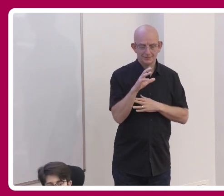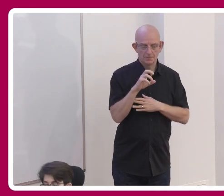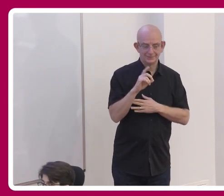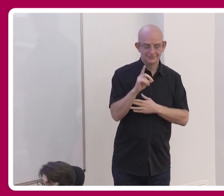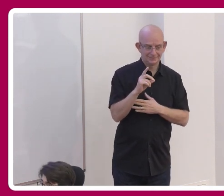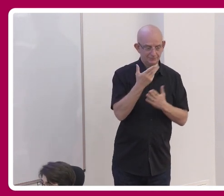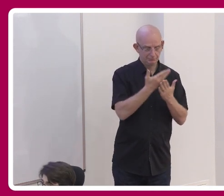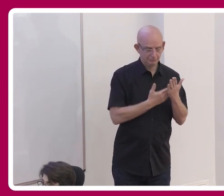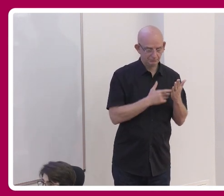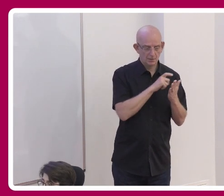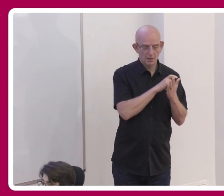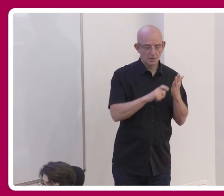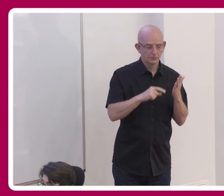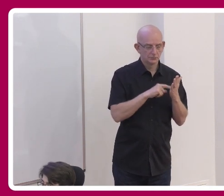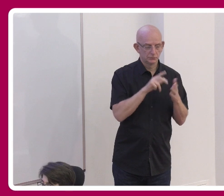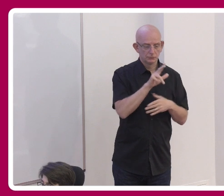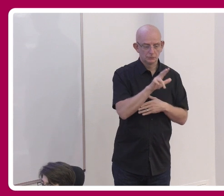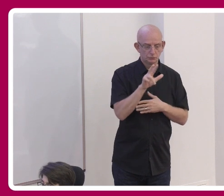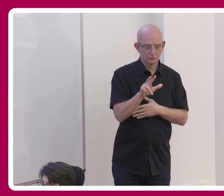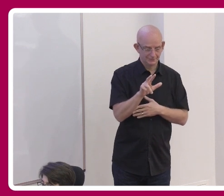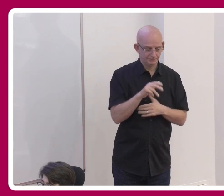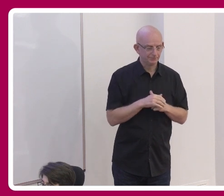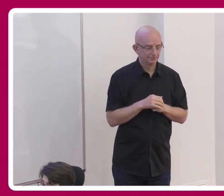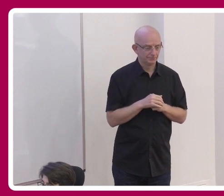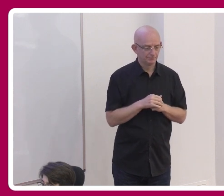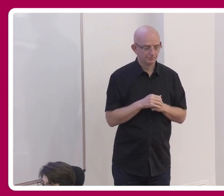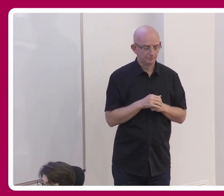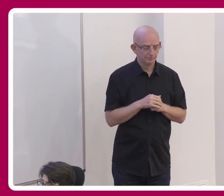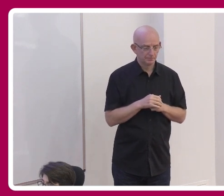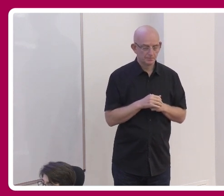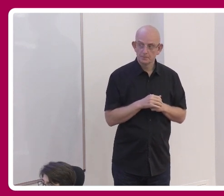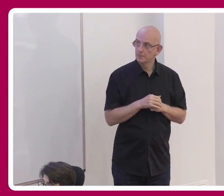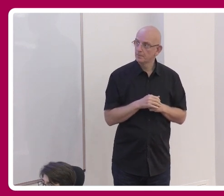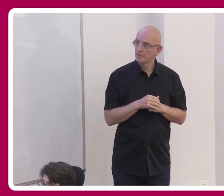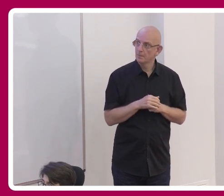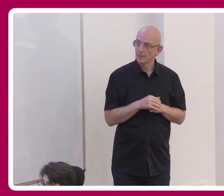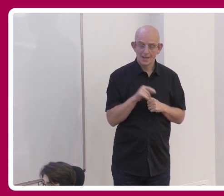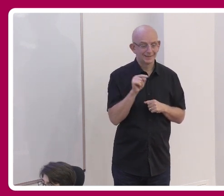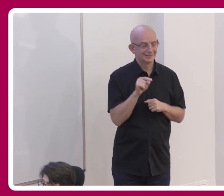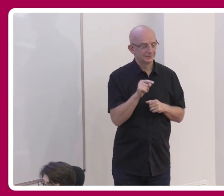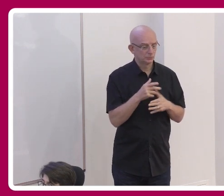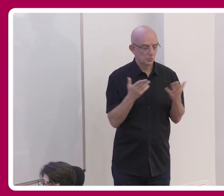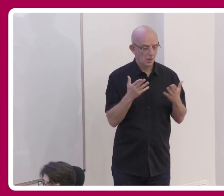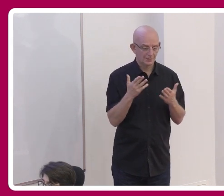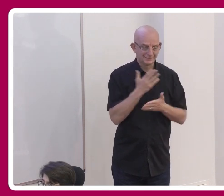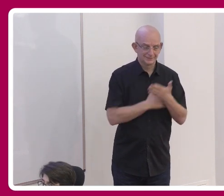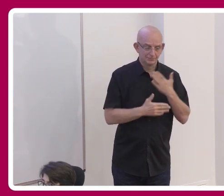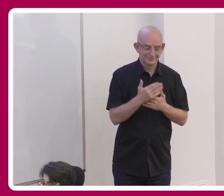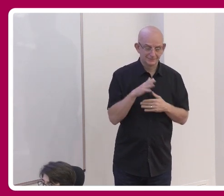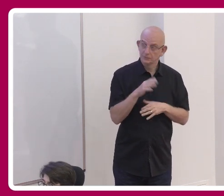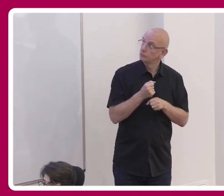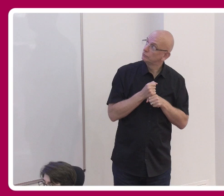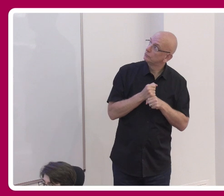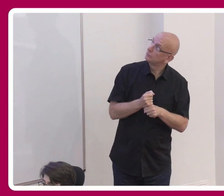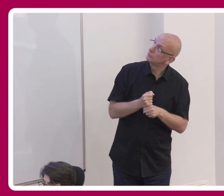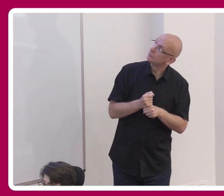representative organizations, shall be involved and participate fully in the monitoring process. And we, you know, obviously are not